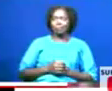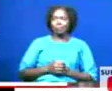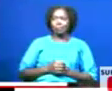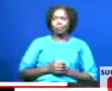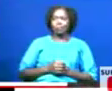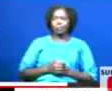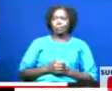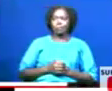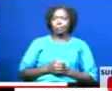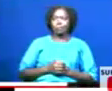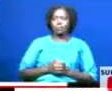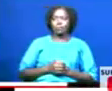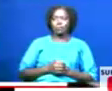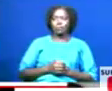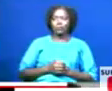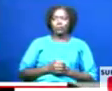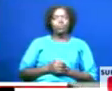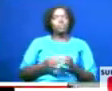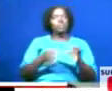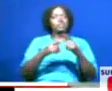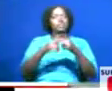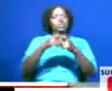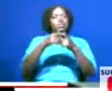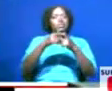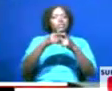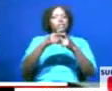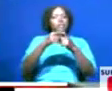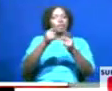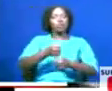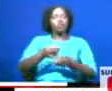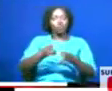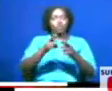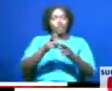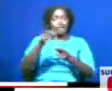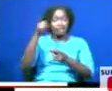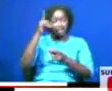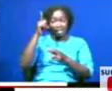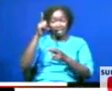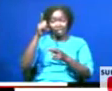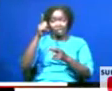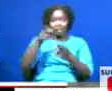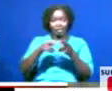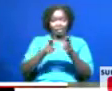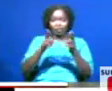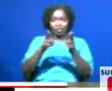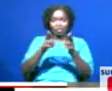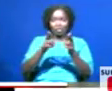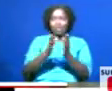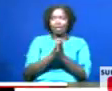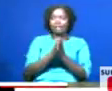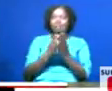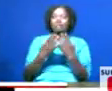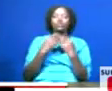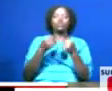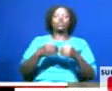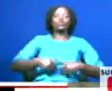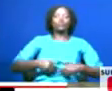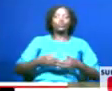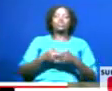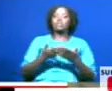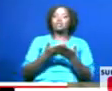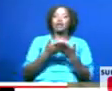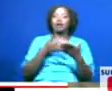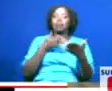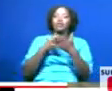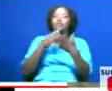At the bypass linking Ngong Road and Langata Road, daring Azimio protesters pelted police with stones after police blocked them